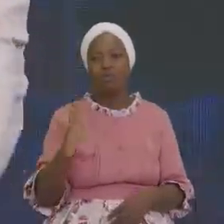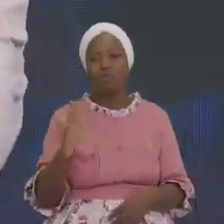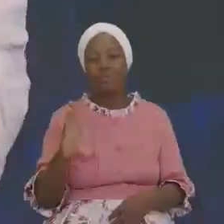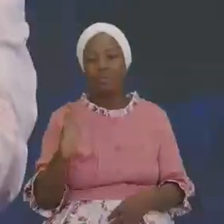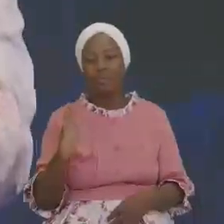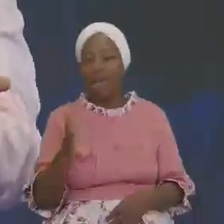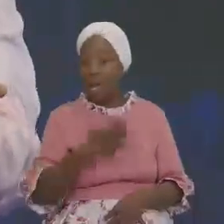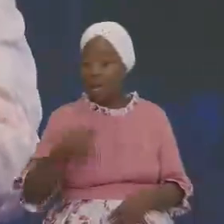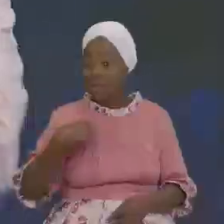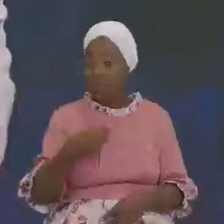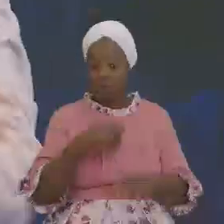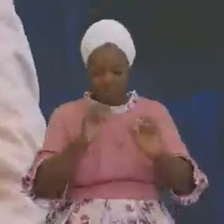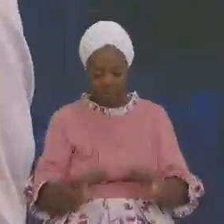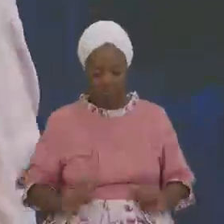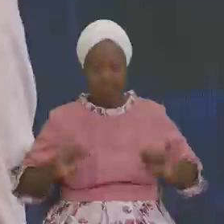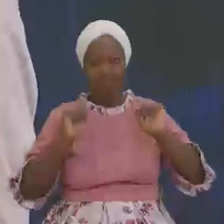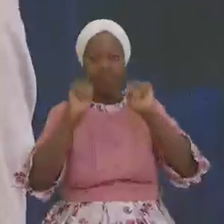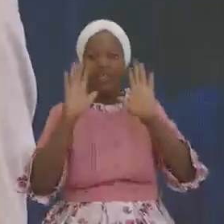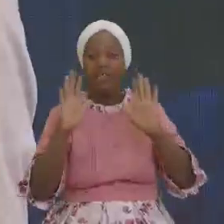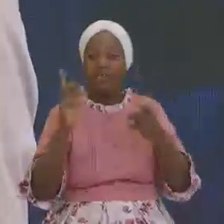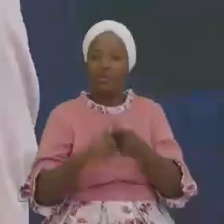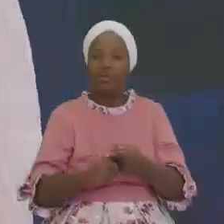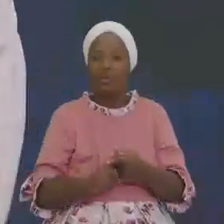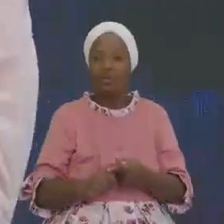And we yielded surrender unto him.